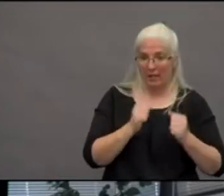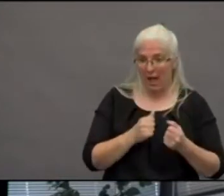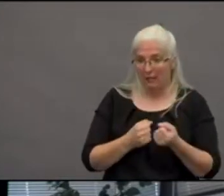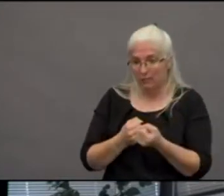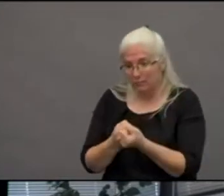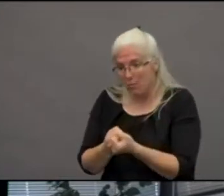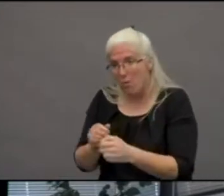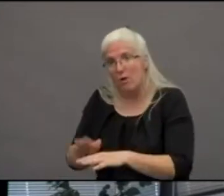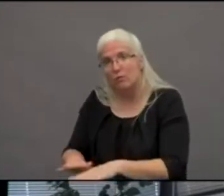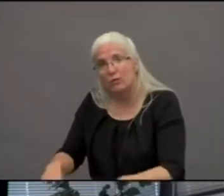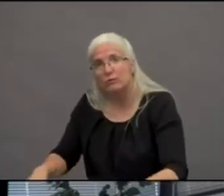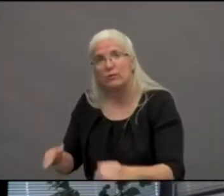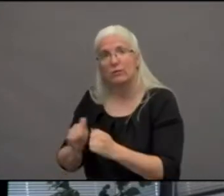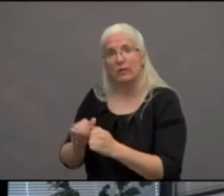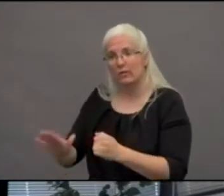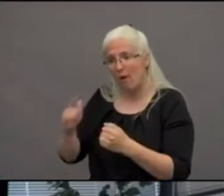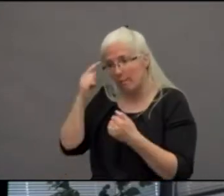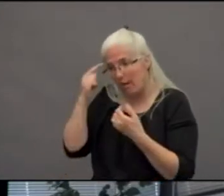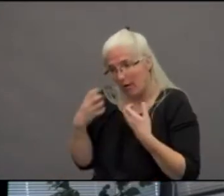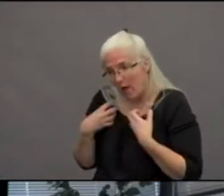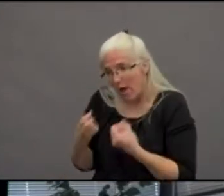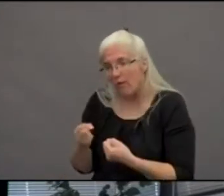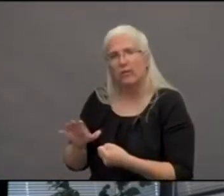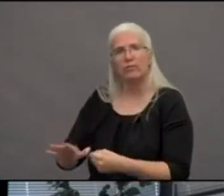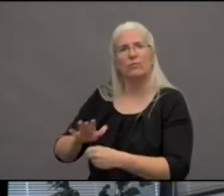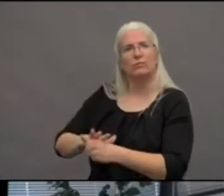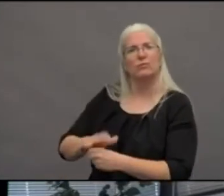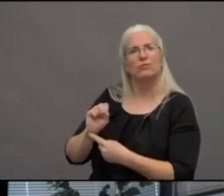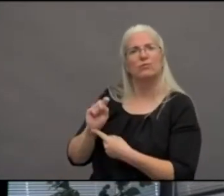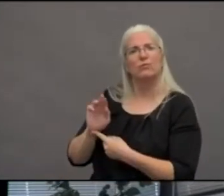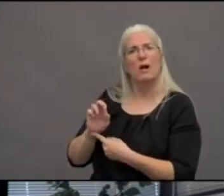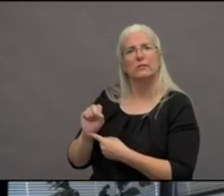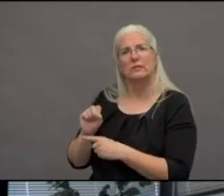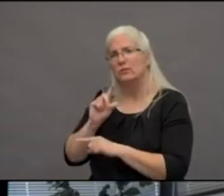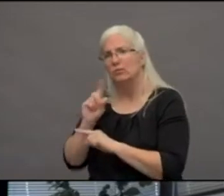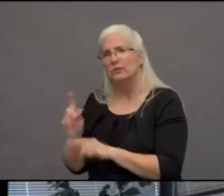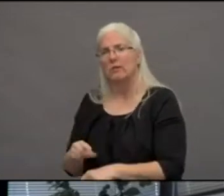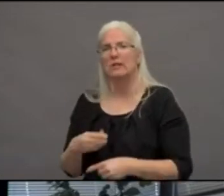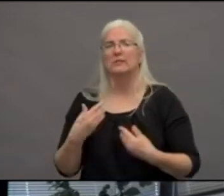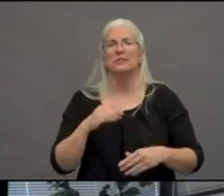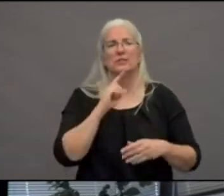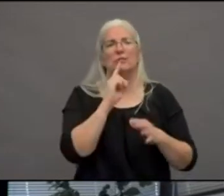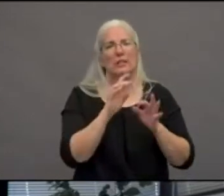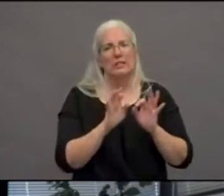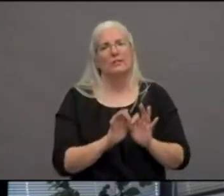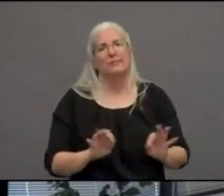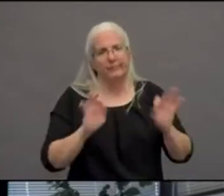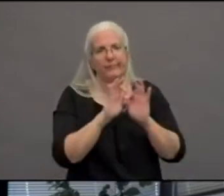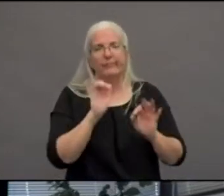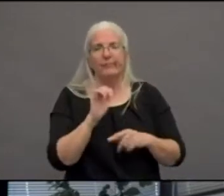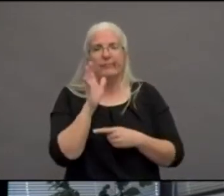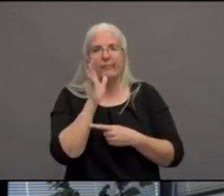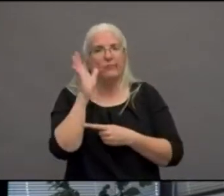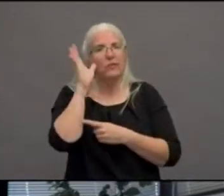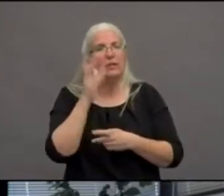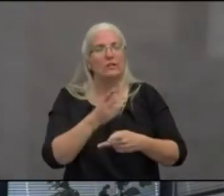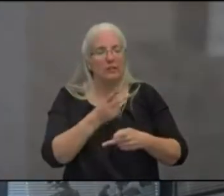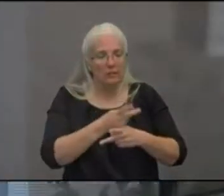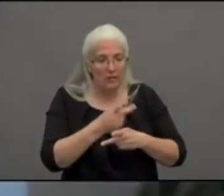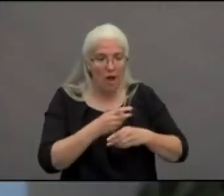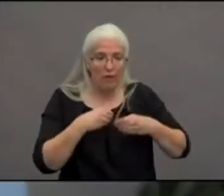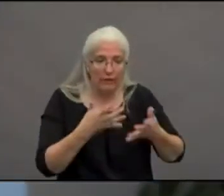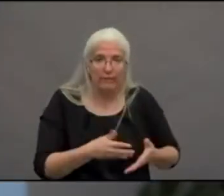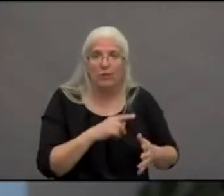time? I think it's really important that caregivers and parents and really adults that are supporting children, but also other adults in